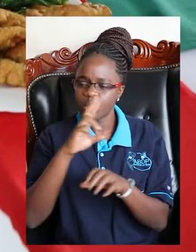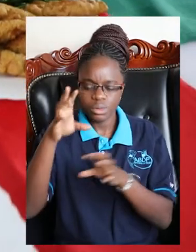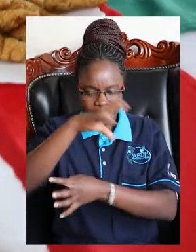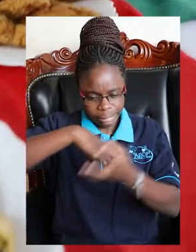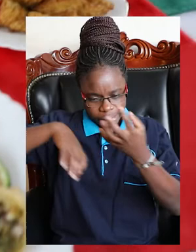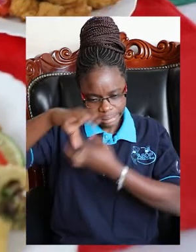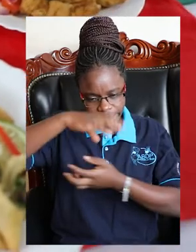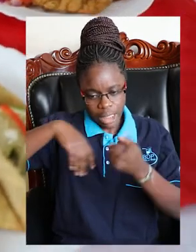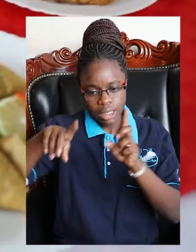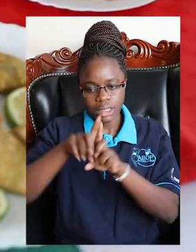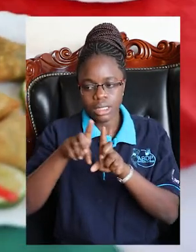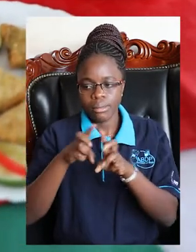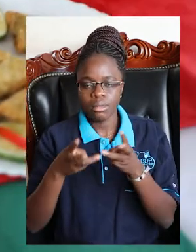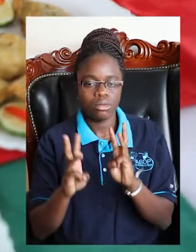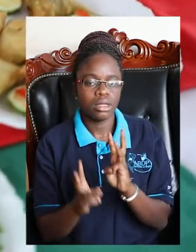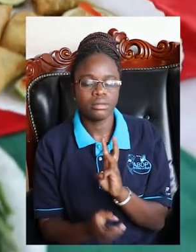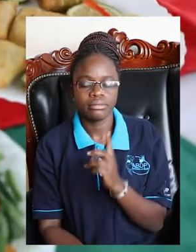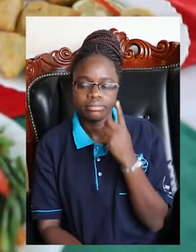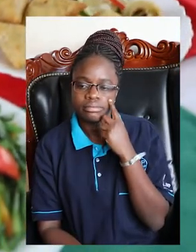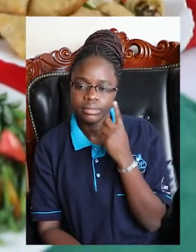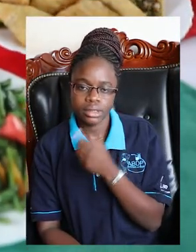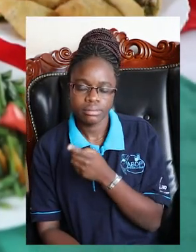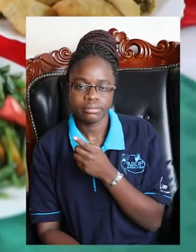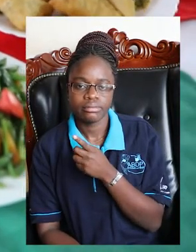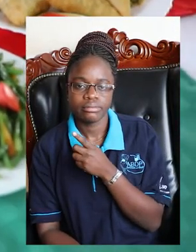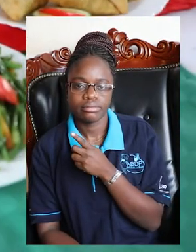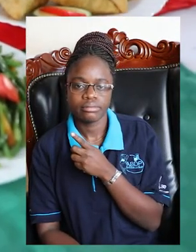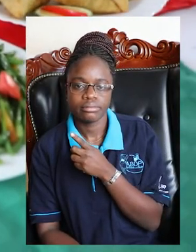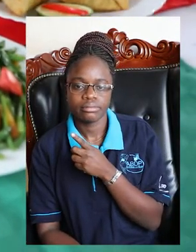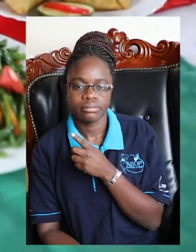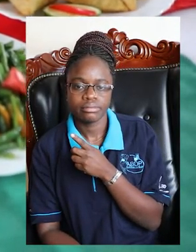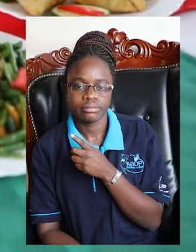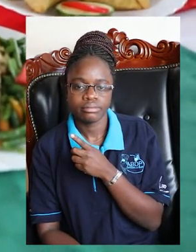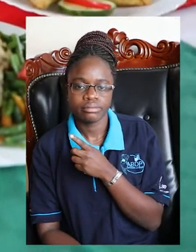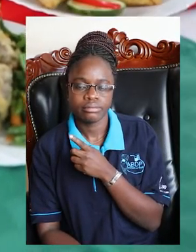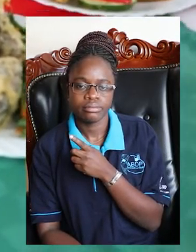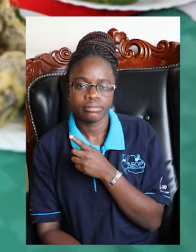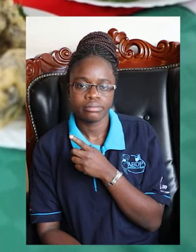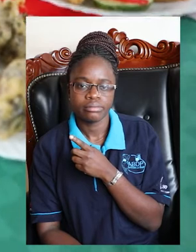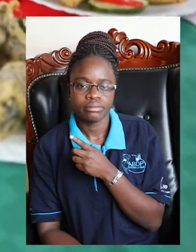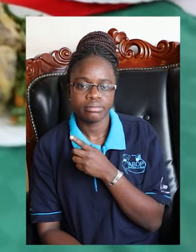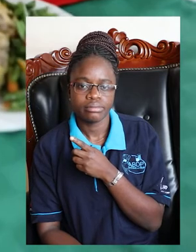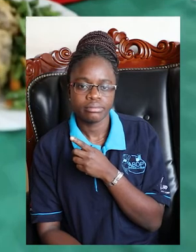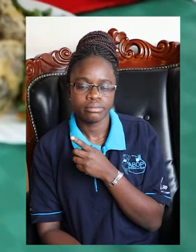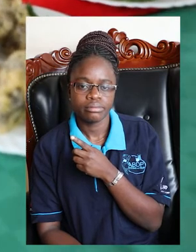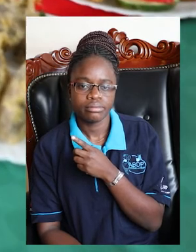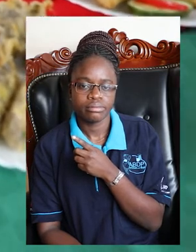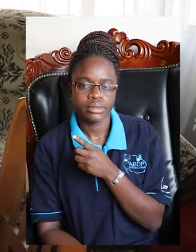you've put everything together, you just mix, and then you firm it. And then it will give you the binding, and then you'll have